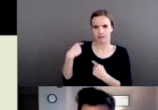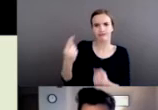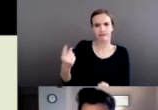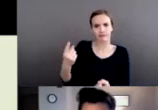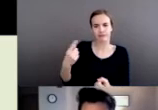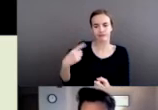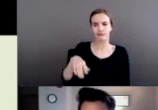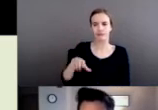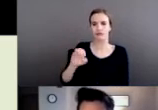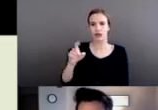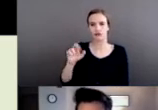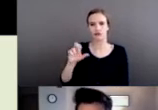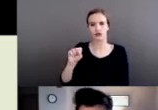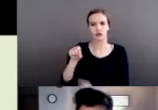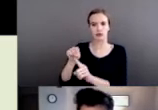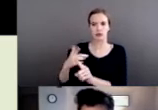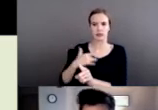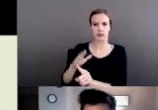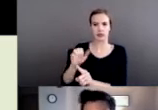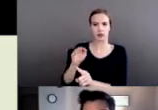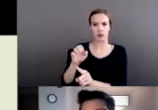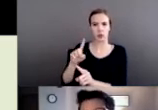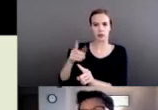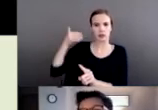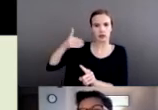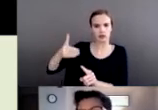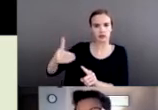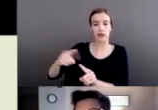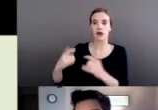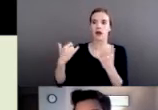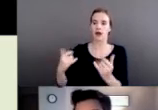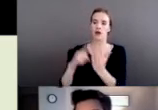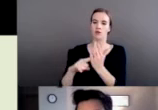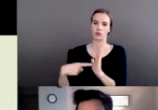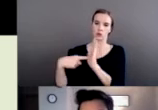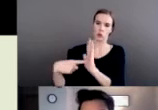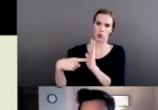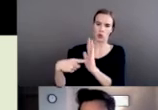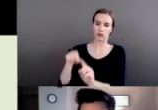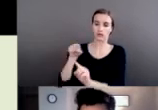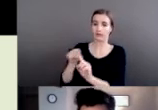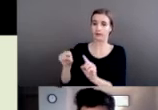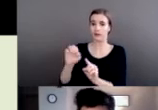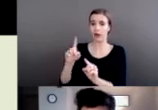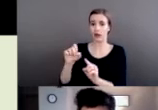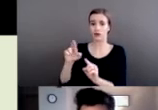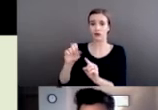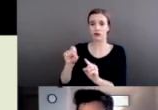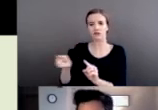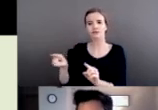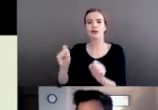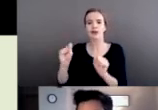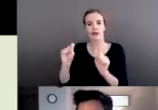know, just because they're elders doesn't mean that they can't, you know, be victims of physical abuse, sexual, you know,